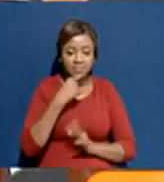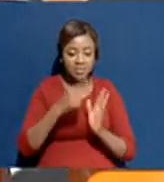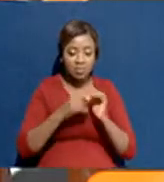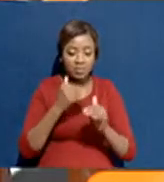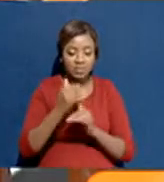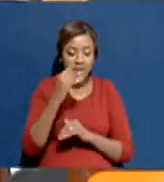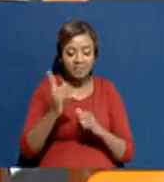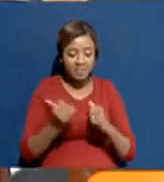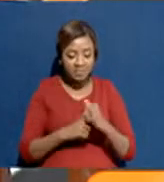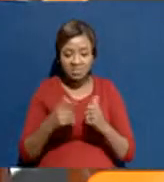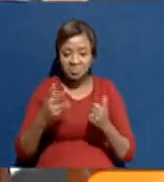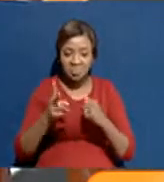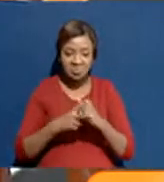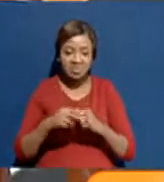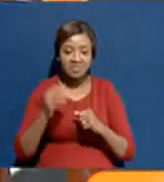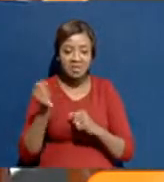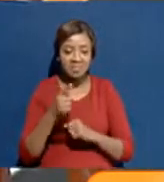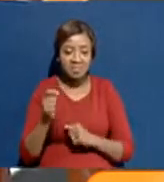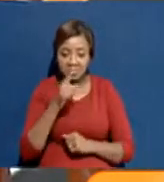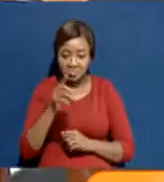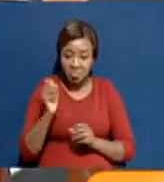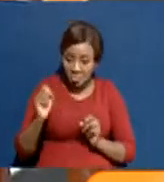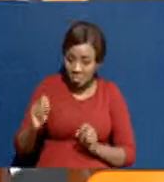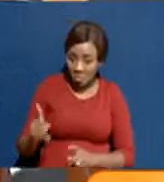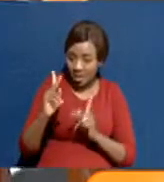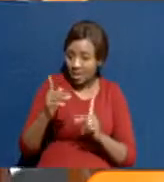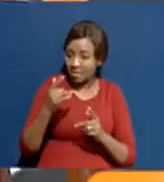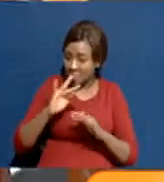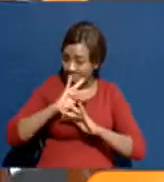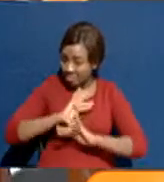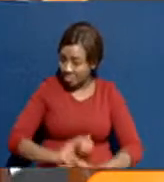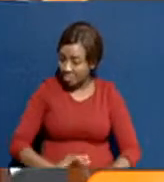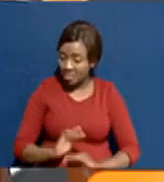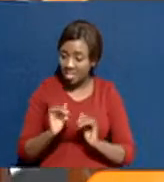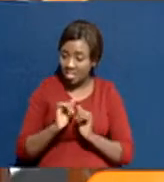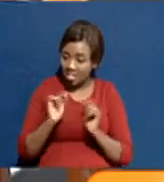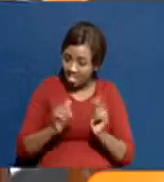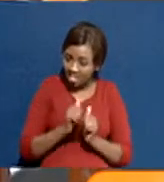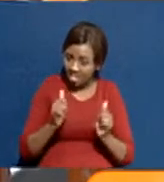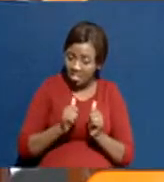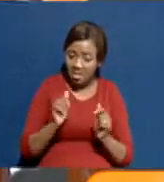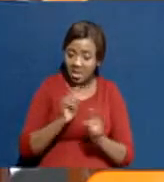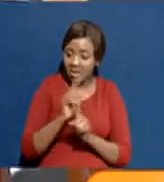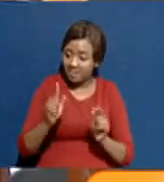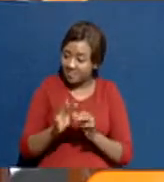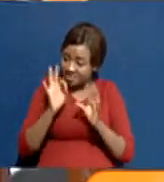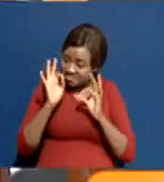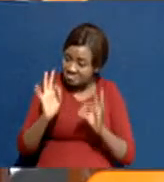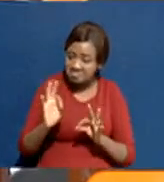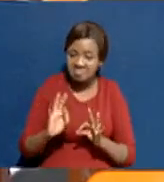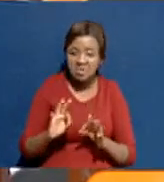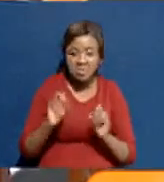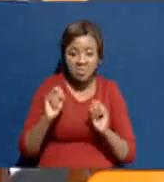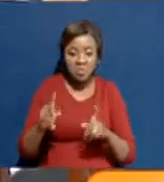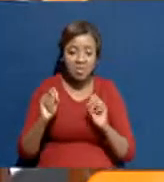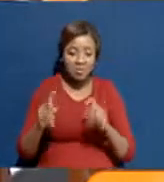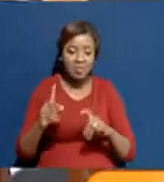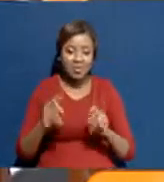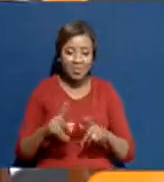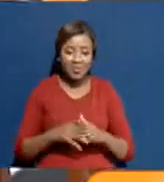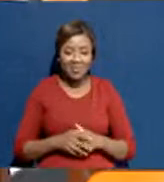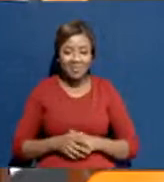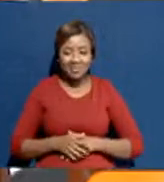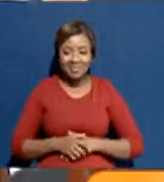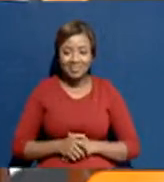6 or 7 months, you know, he said, okay, now everything is now down, things are okay. Now bring out the money.